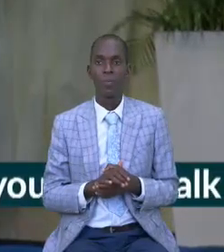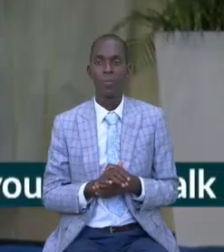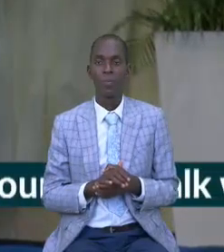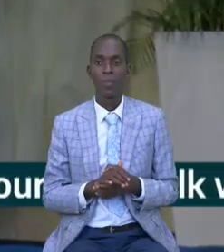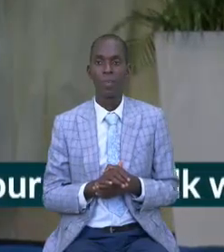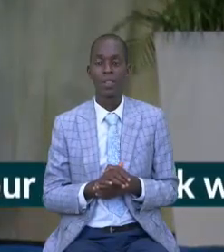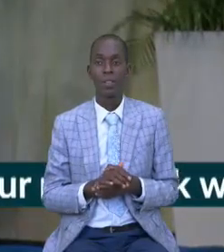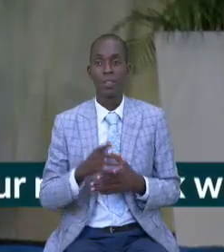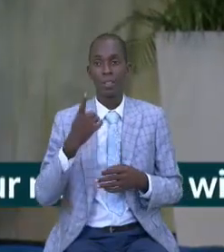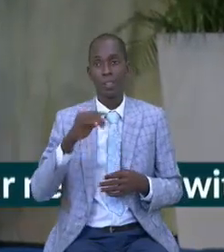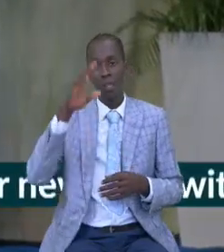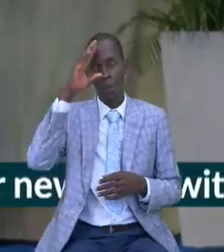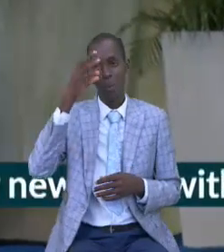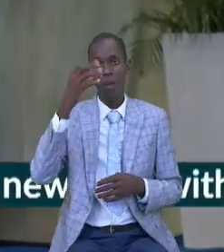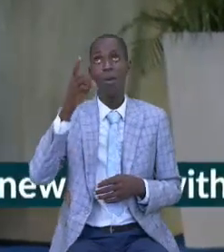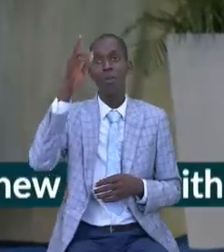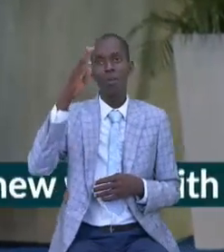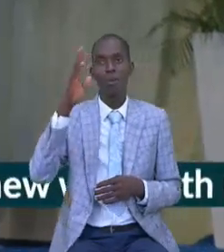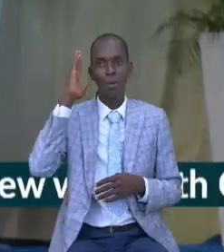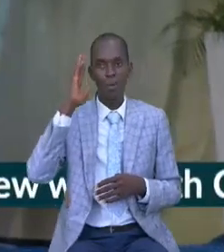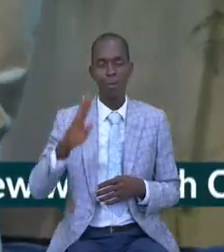The man of God will be coming now